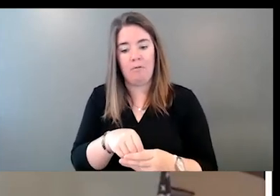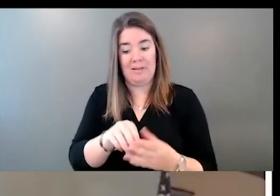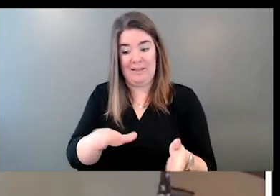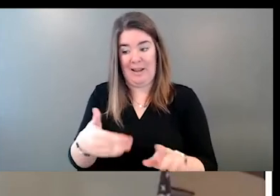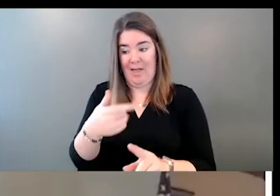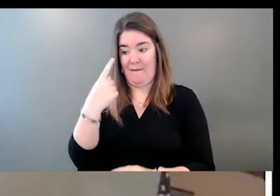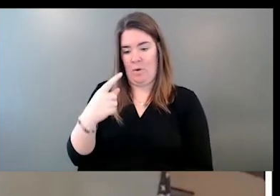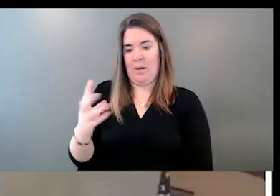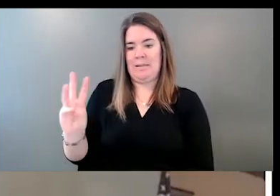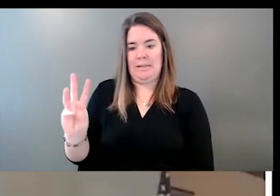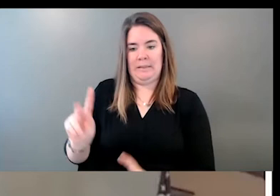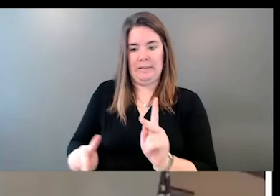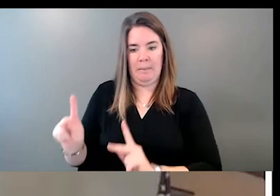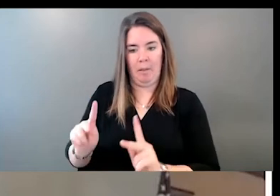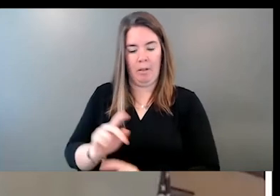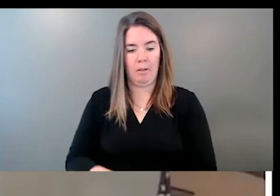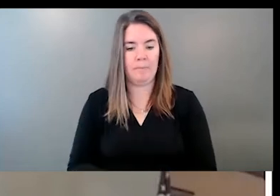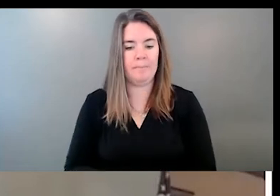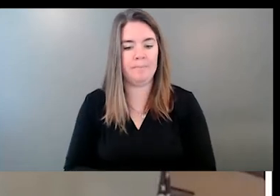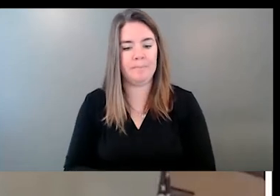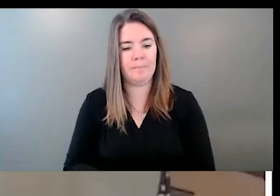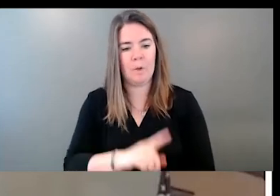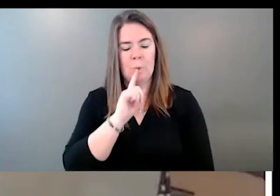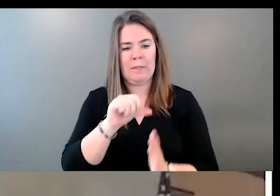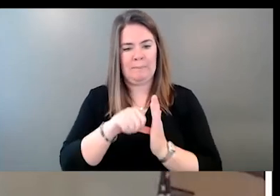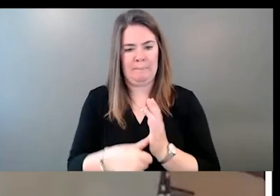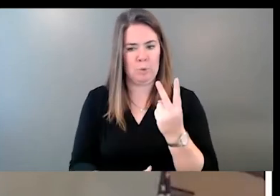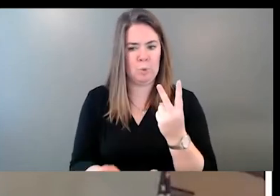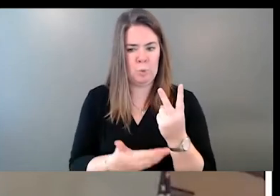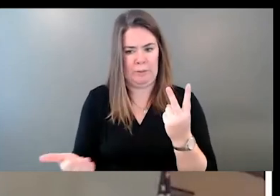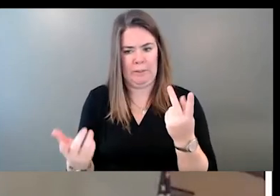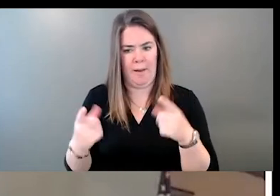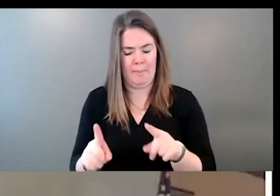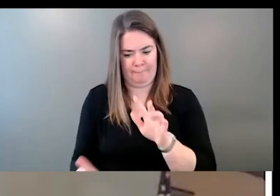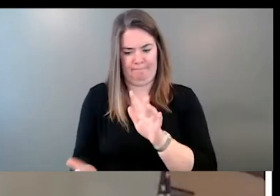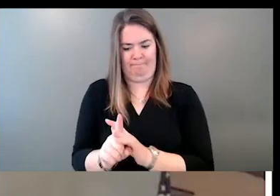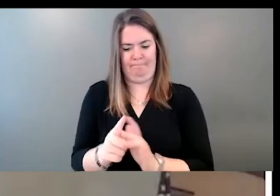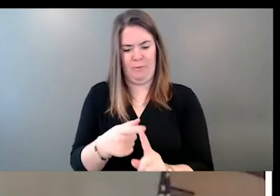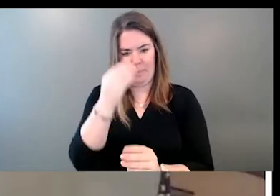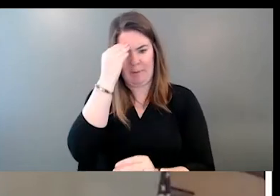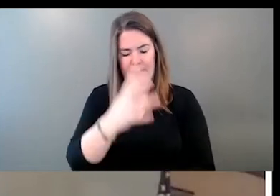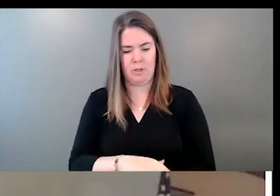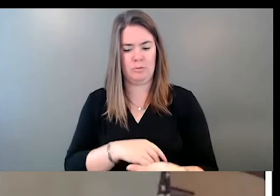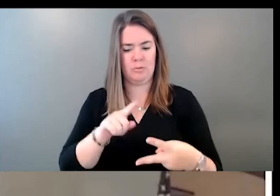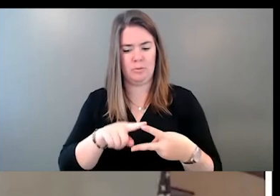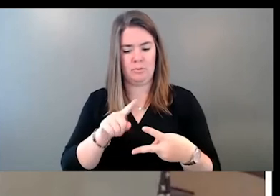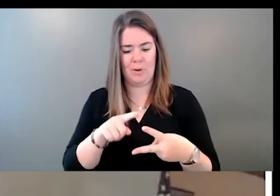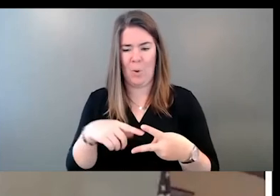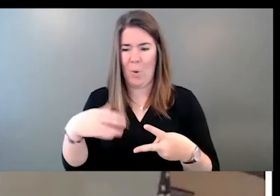I would like to draw attention to 2 themes that emerged from the data this year. First, the high rate of youth